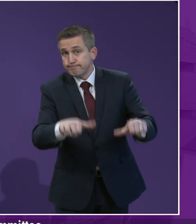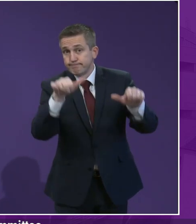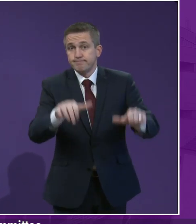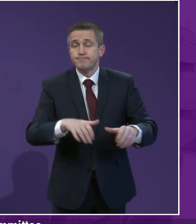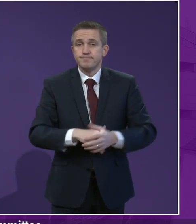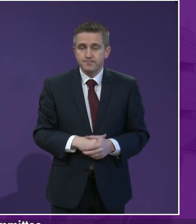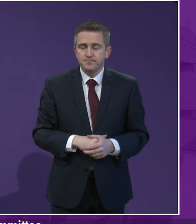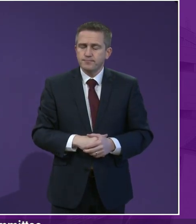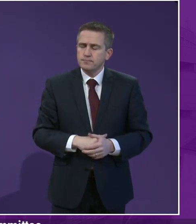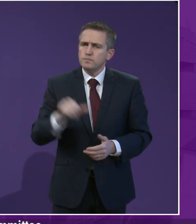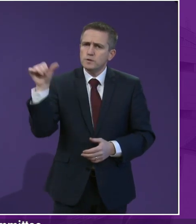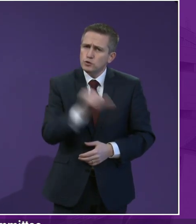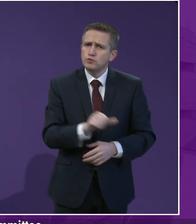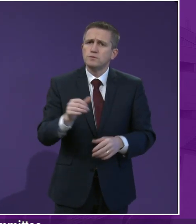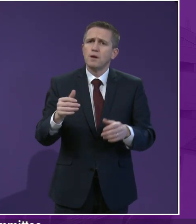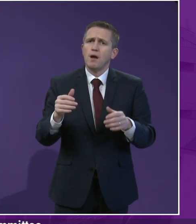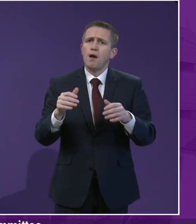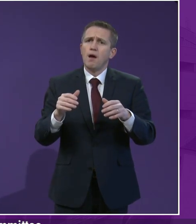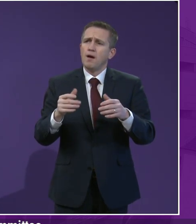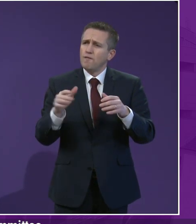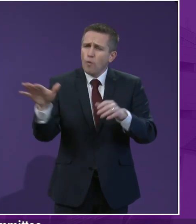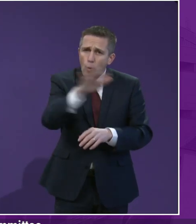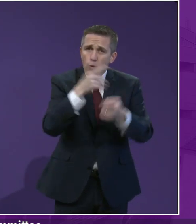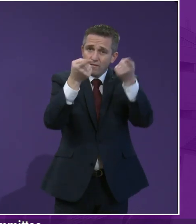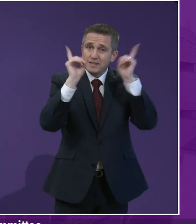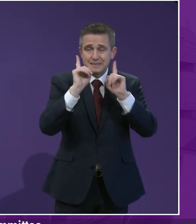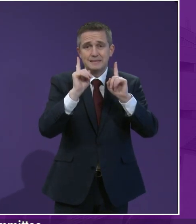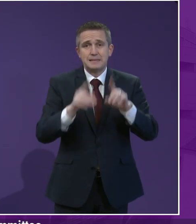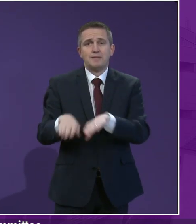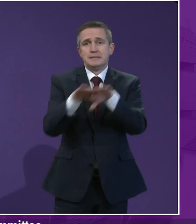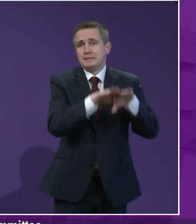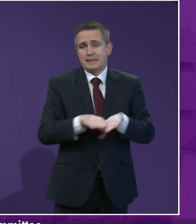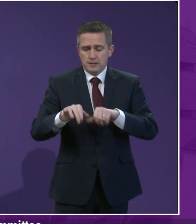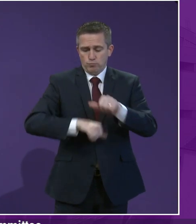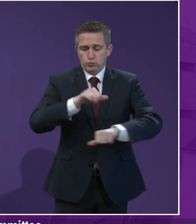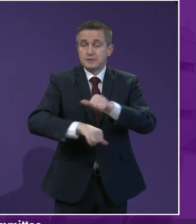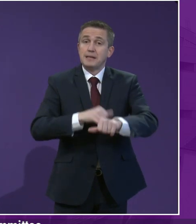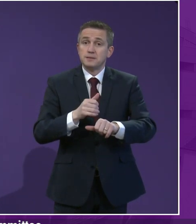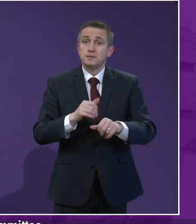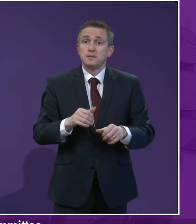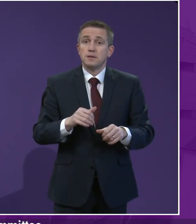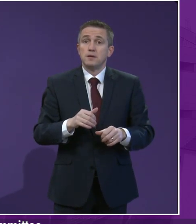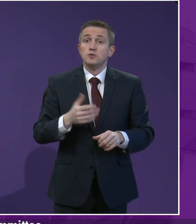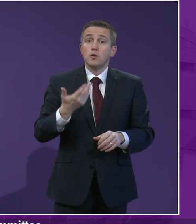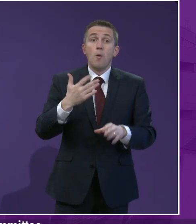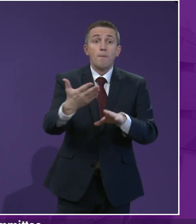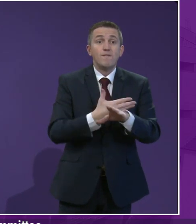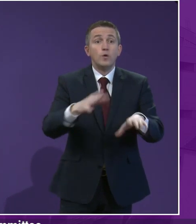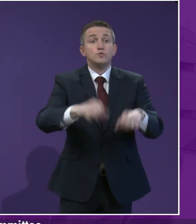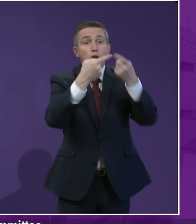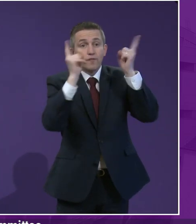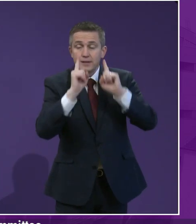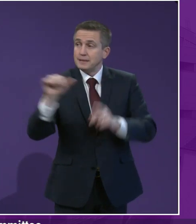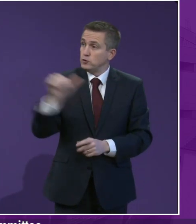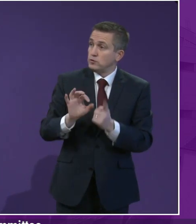more of a focus on getting DSA applications in before kind of the start of the